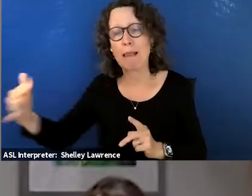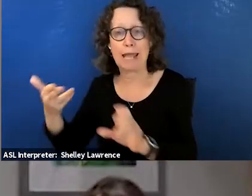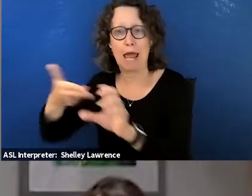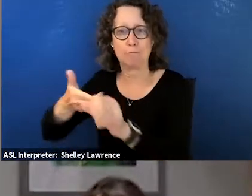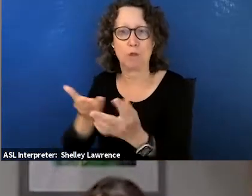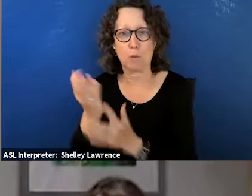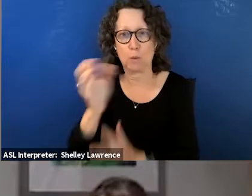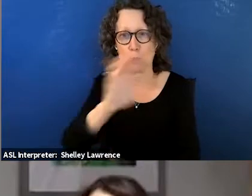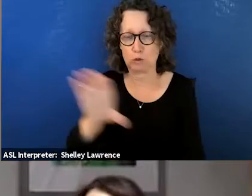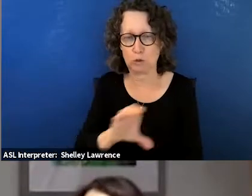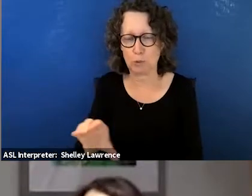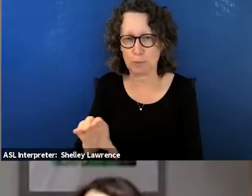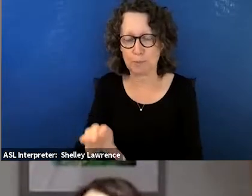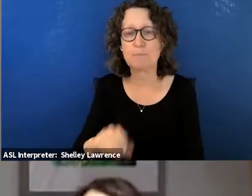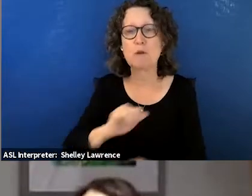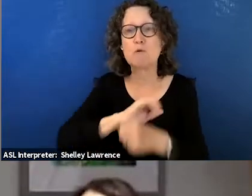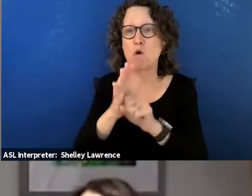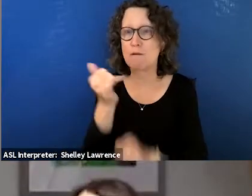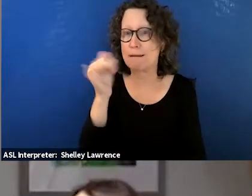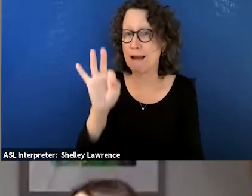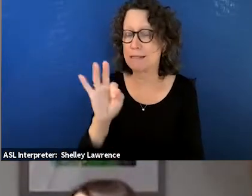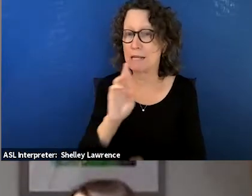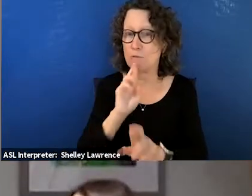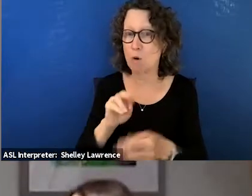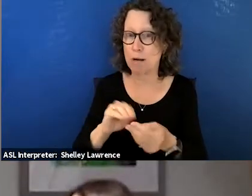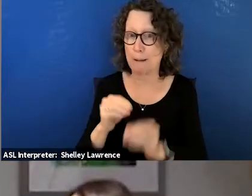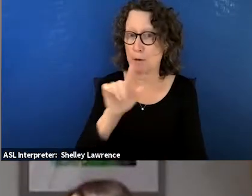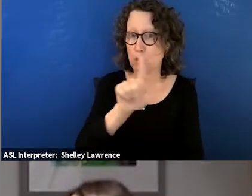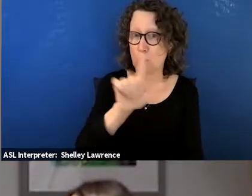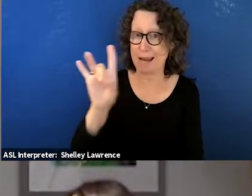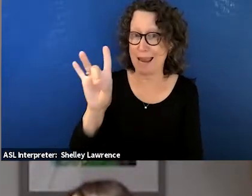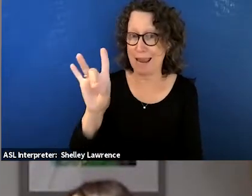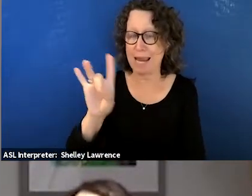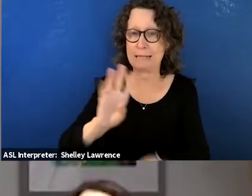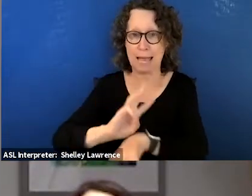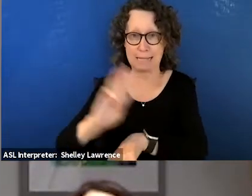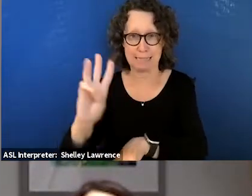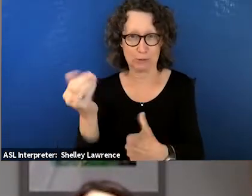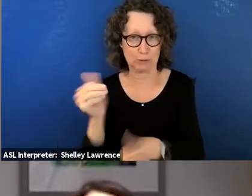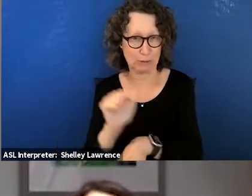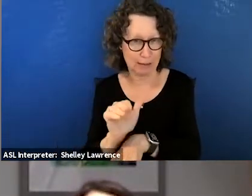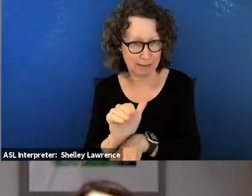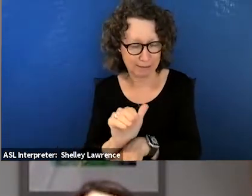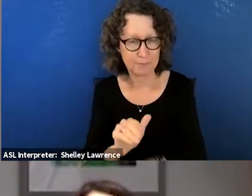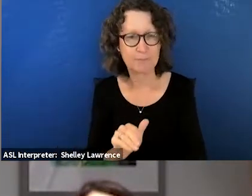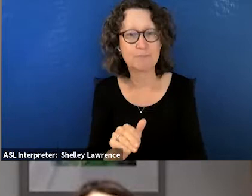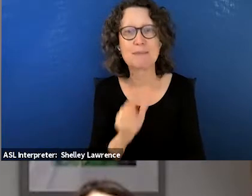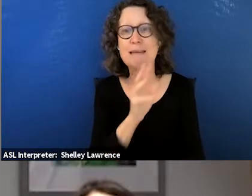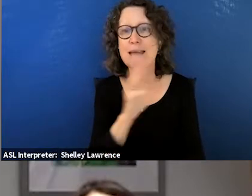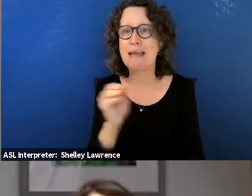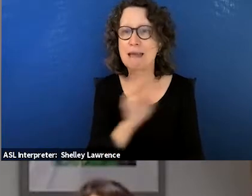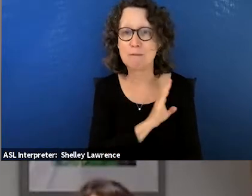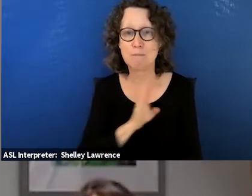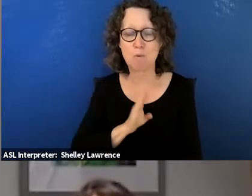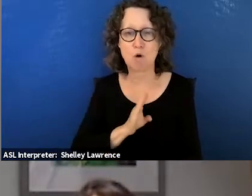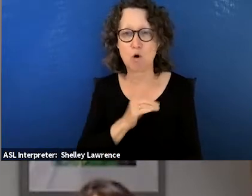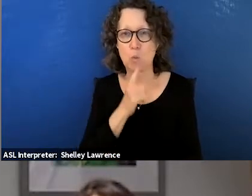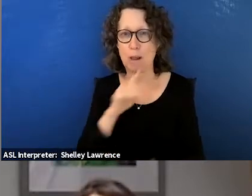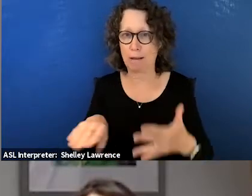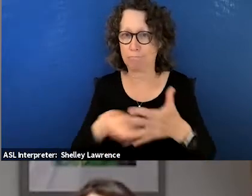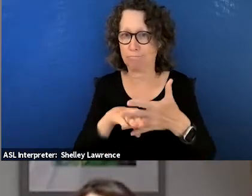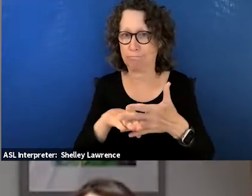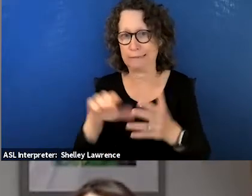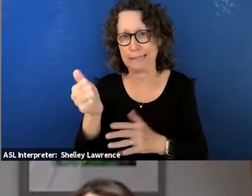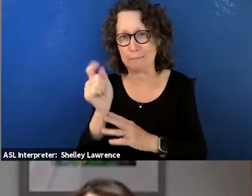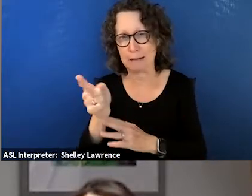The COVID-19 report number 28 is at 6 p.m. tonight, and the board will take a 10-minute break